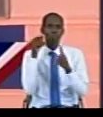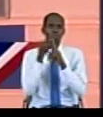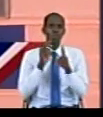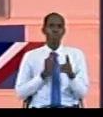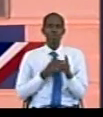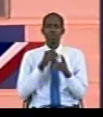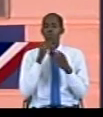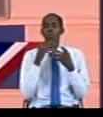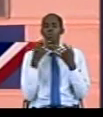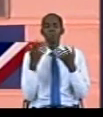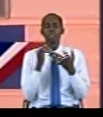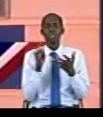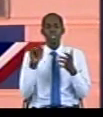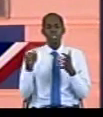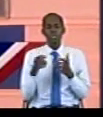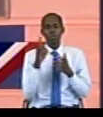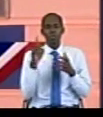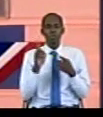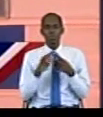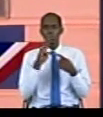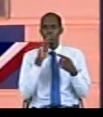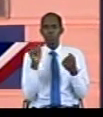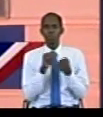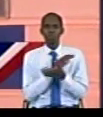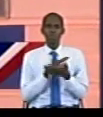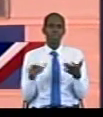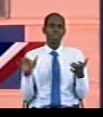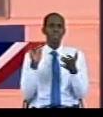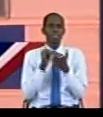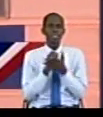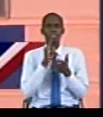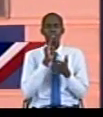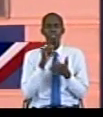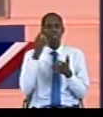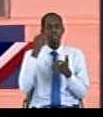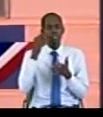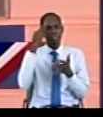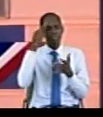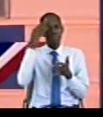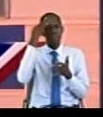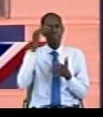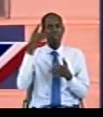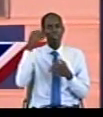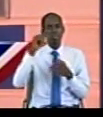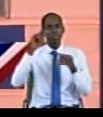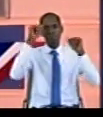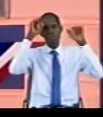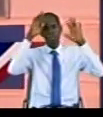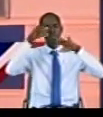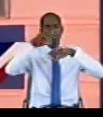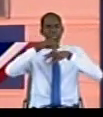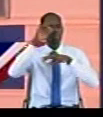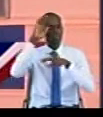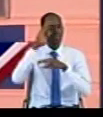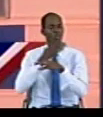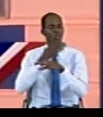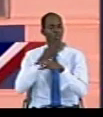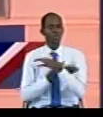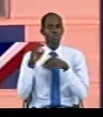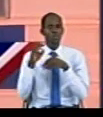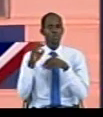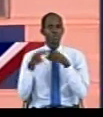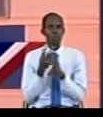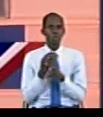perish. That's why the Father sent the Son into the world. Not willing that any should perish, but that all